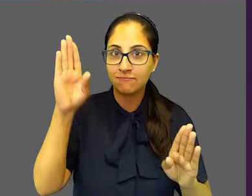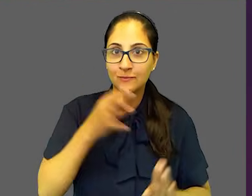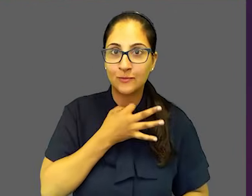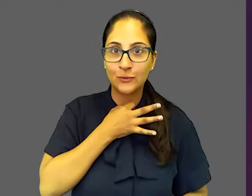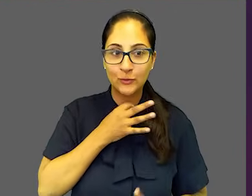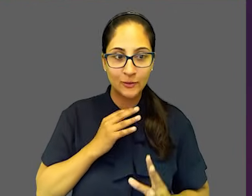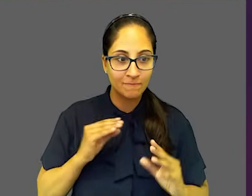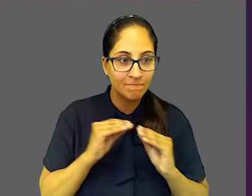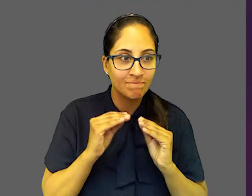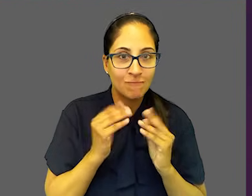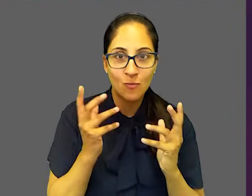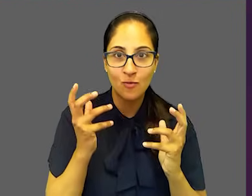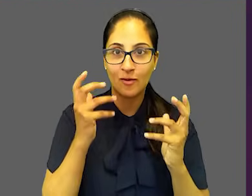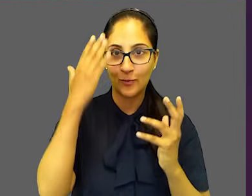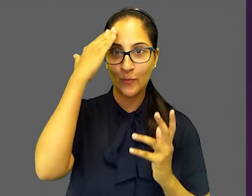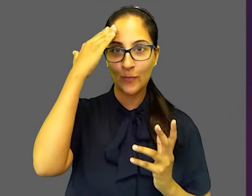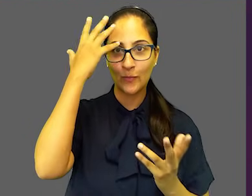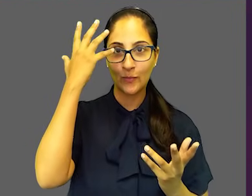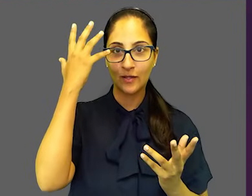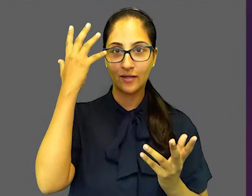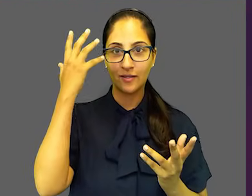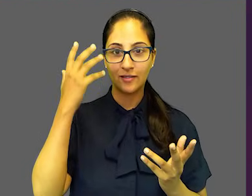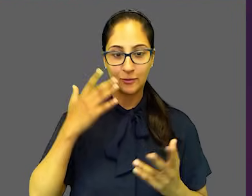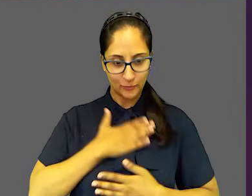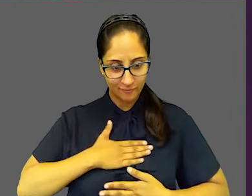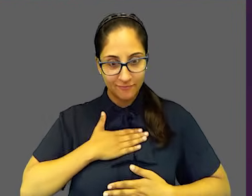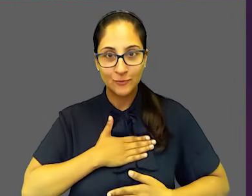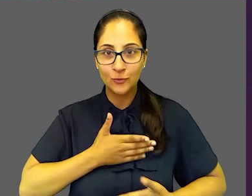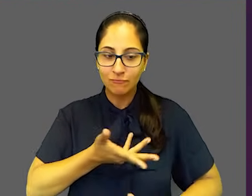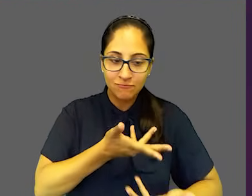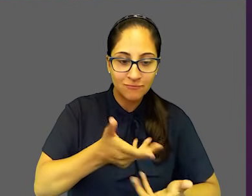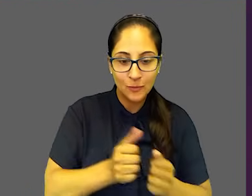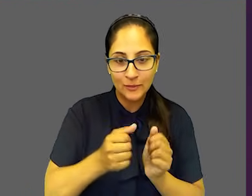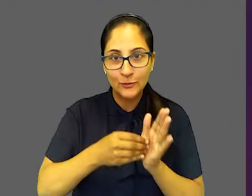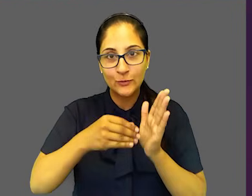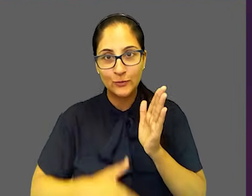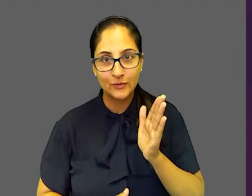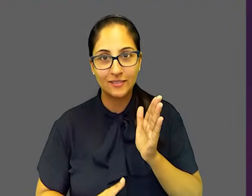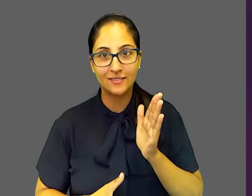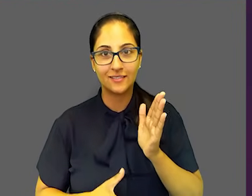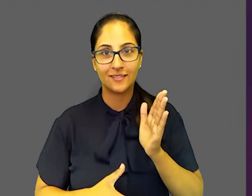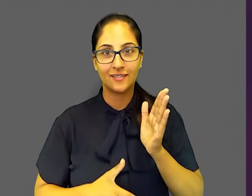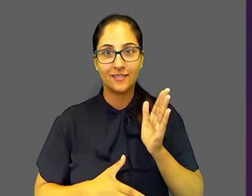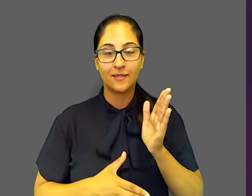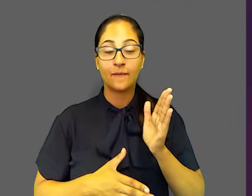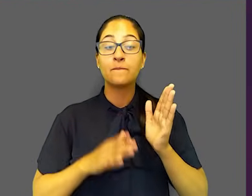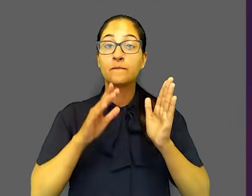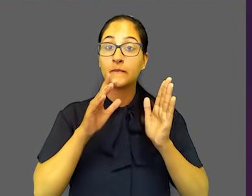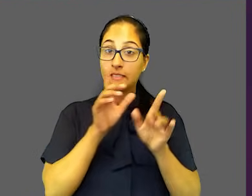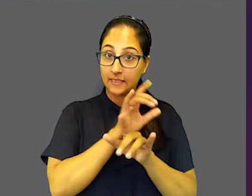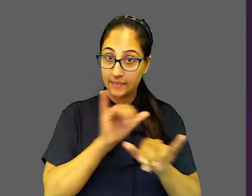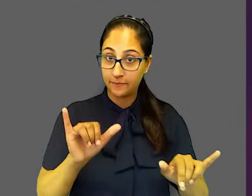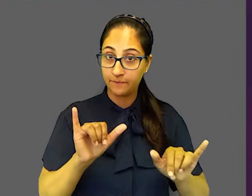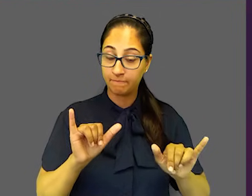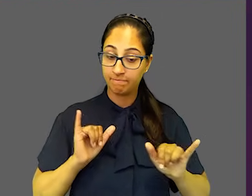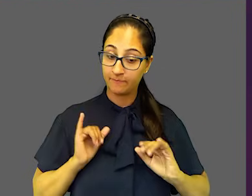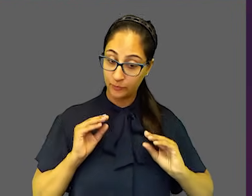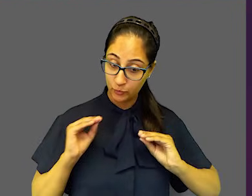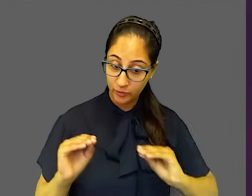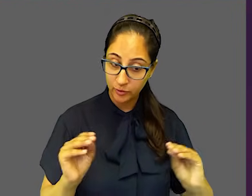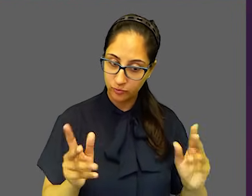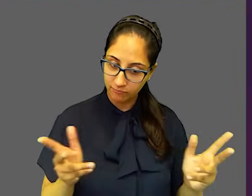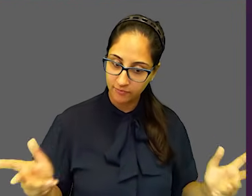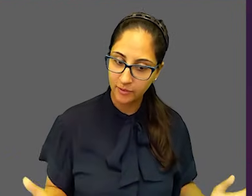I want them to leave the classroom space feeling confident and a sense of belonging within